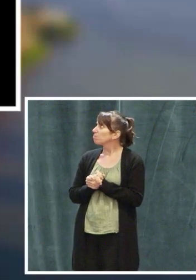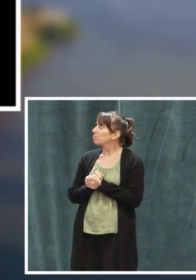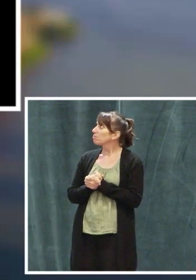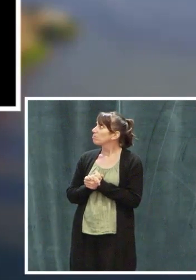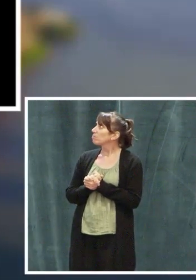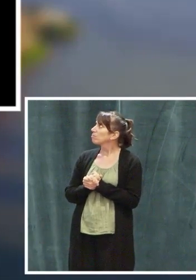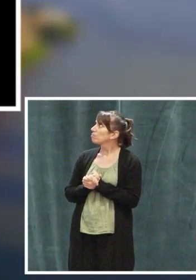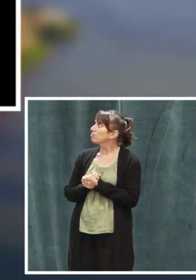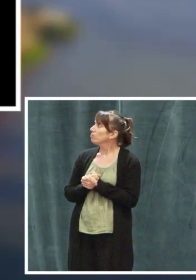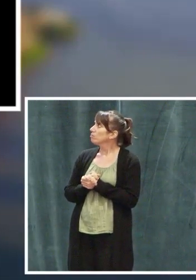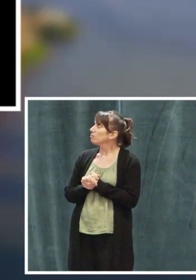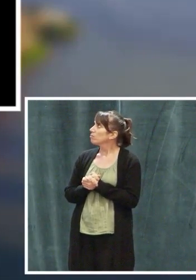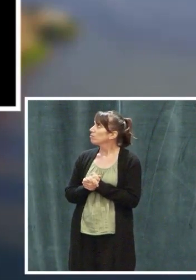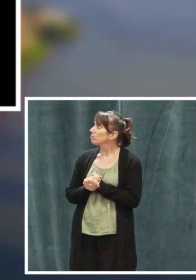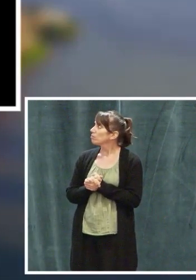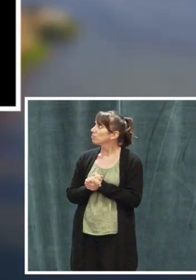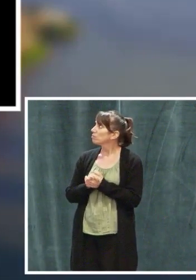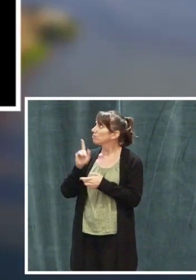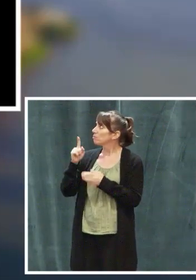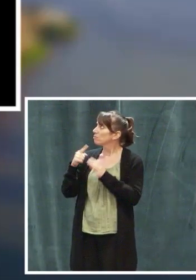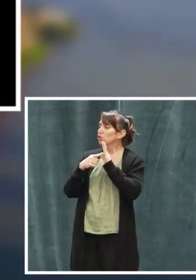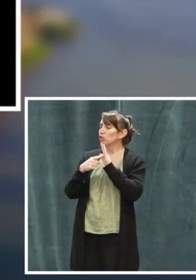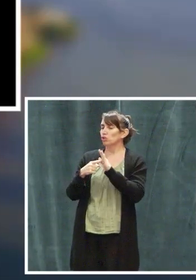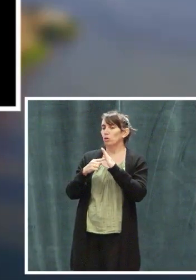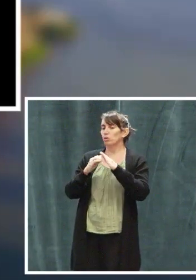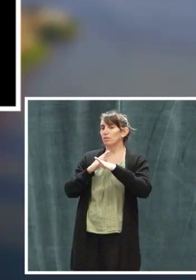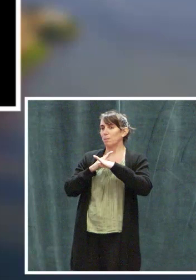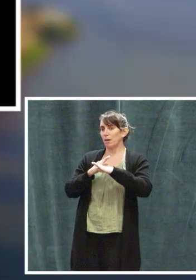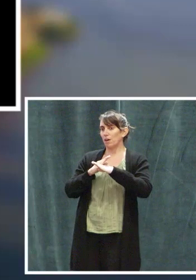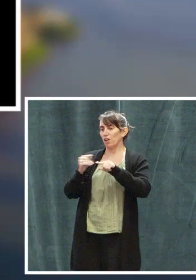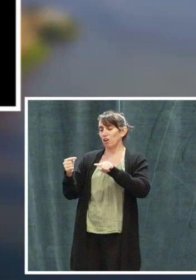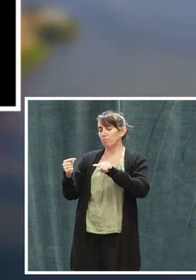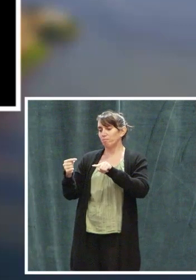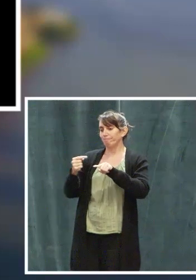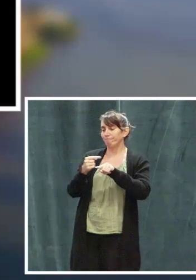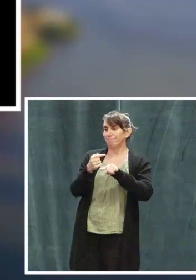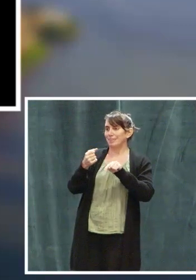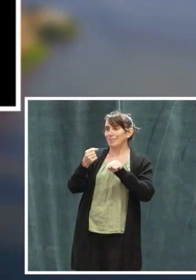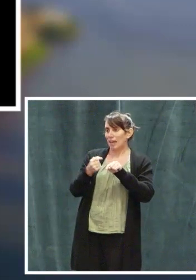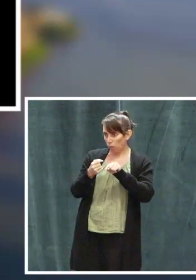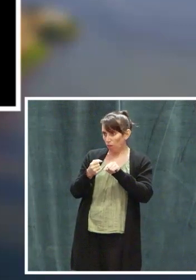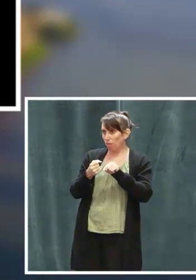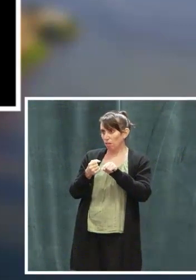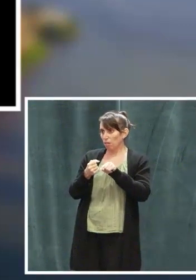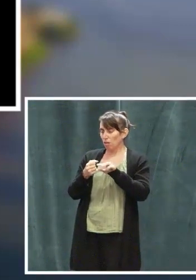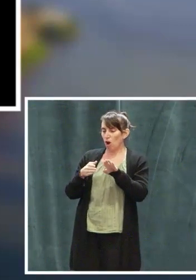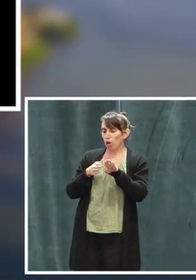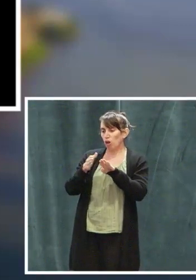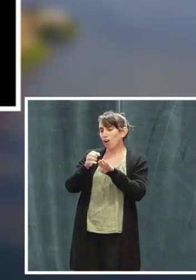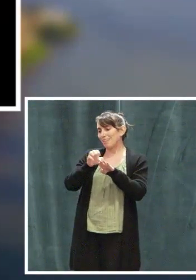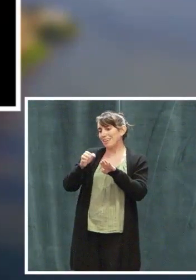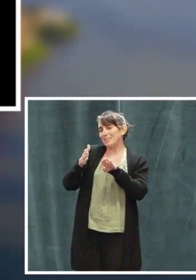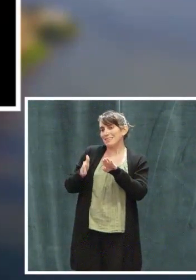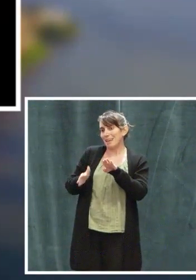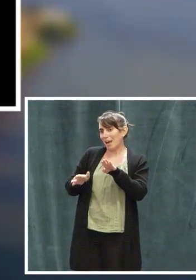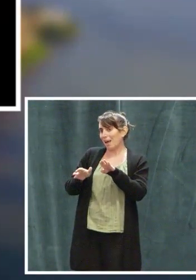This shows the barrier proceeding southward alongside the east side of the playground,